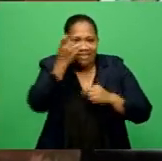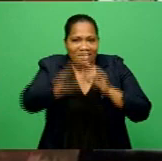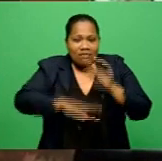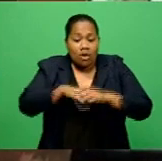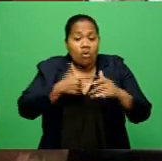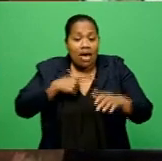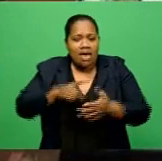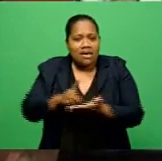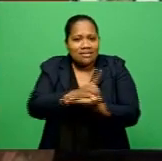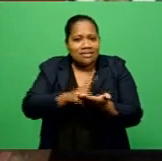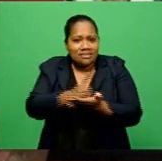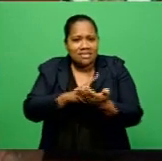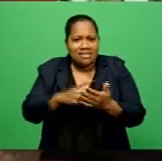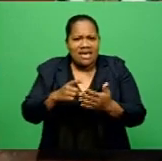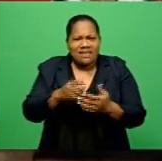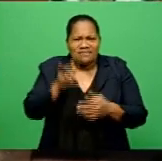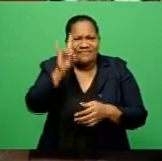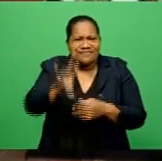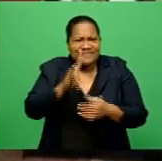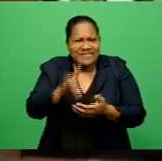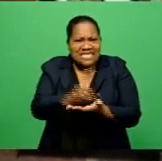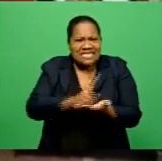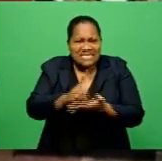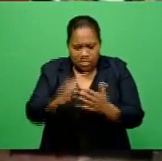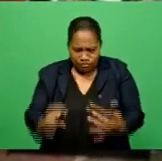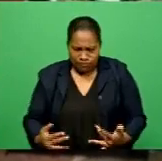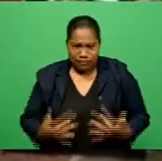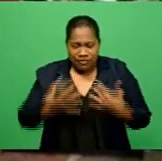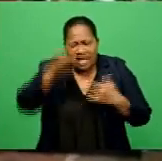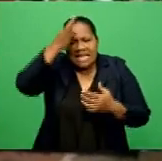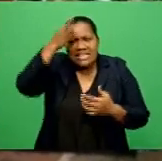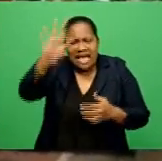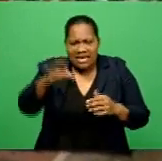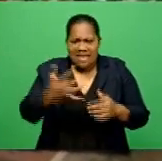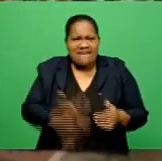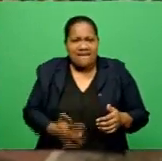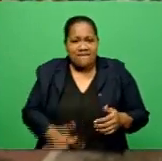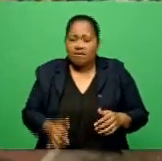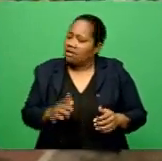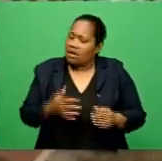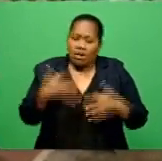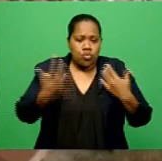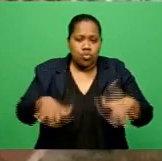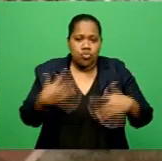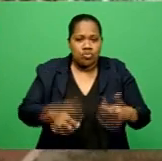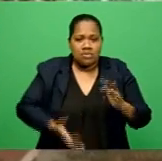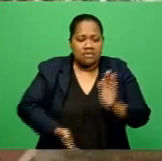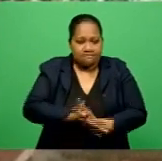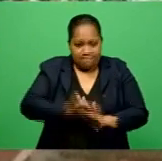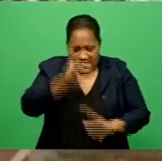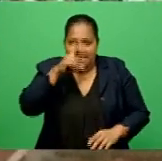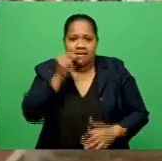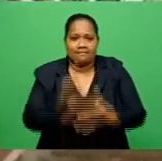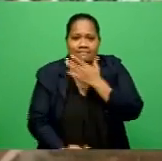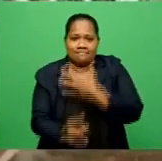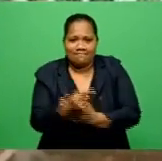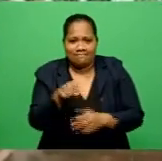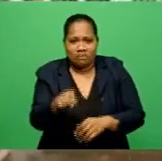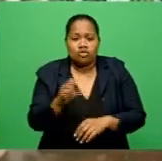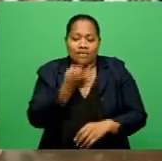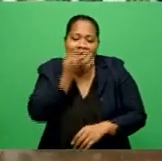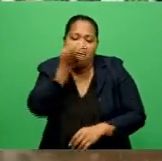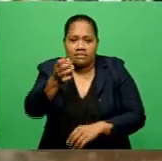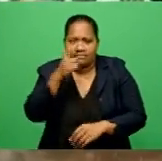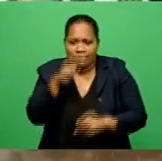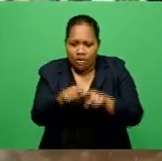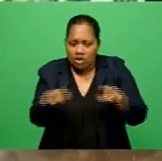typhoid, diarrhea and dengue is high in areas where there was flooding. SOCO is also urging the public to bury